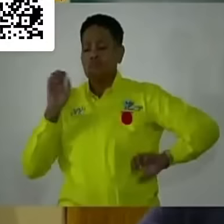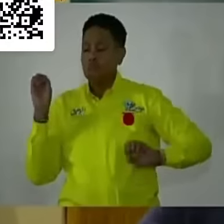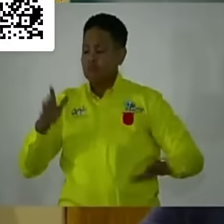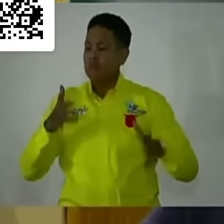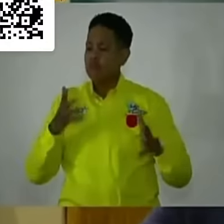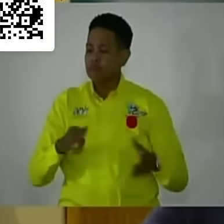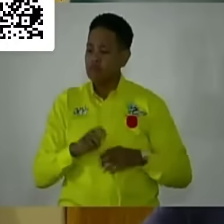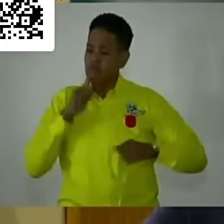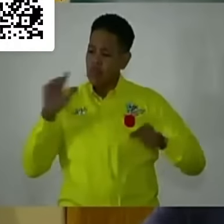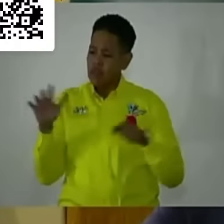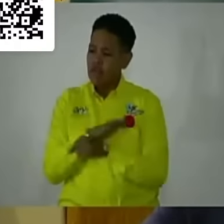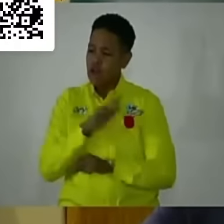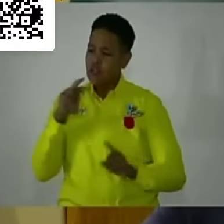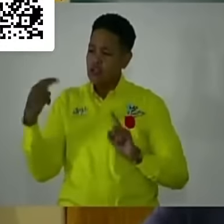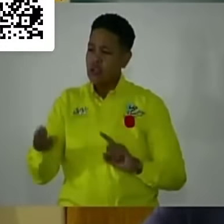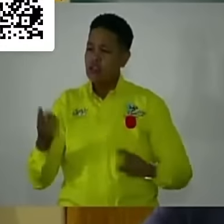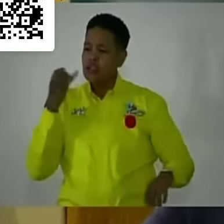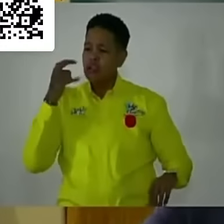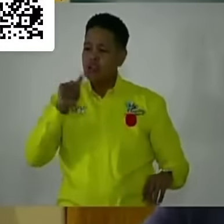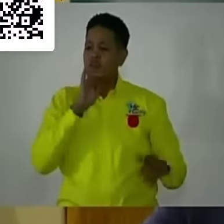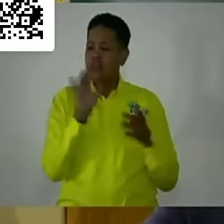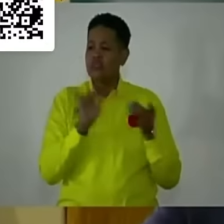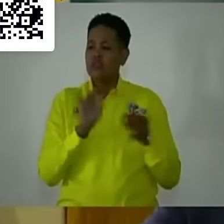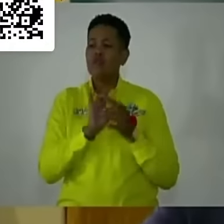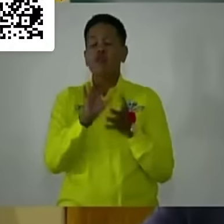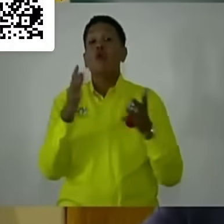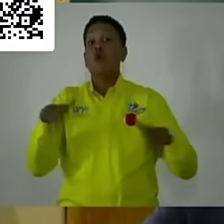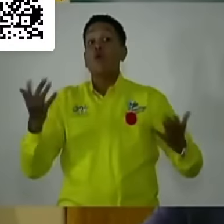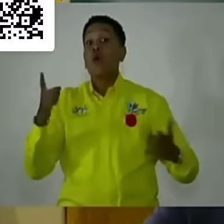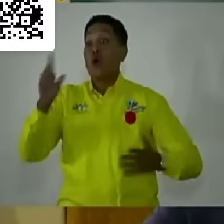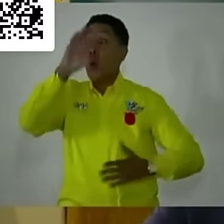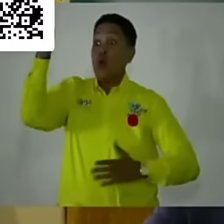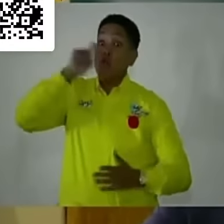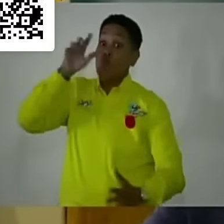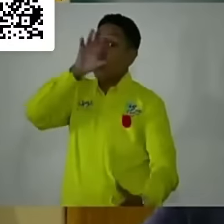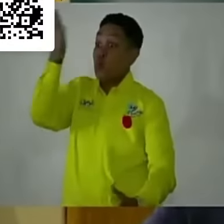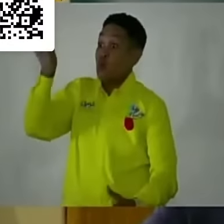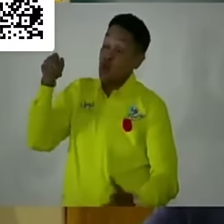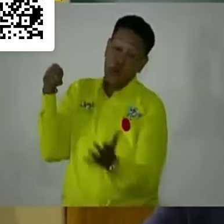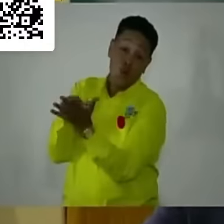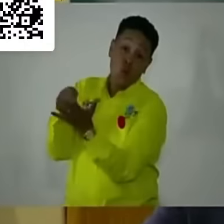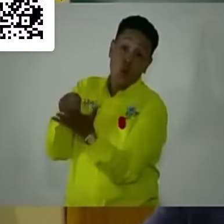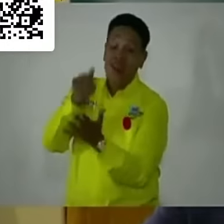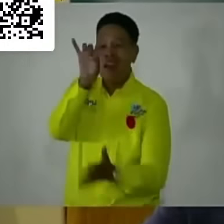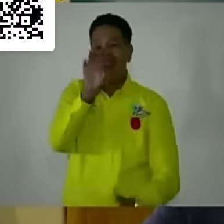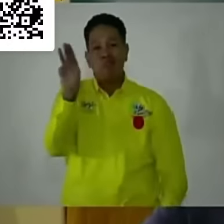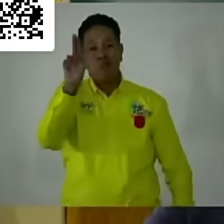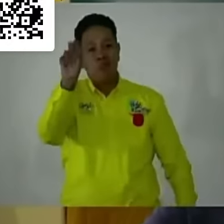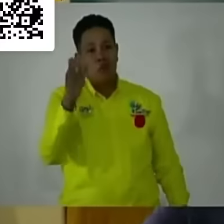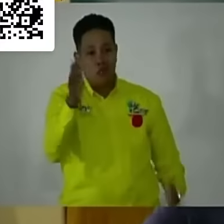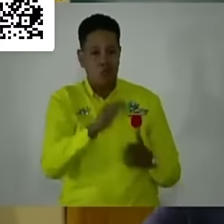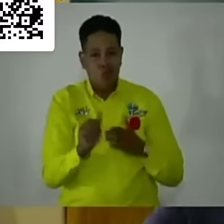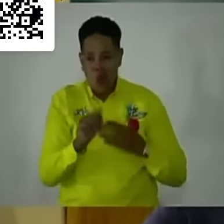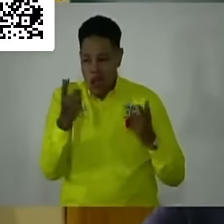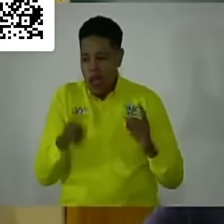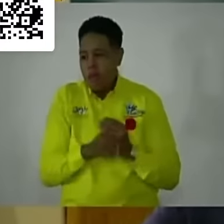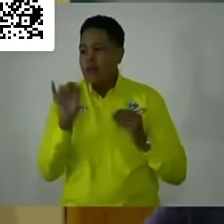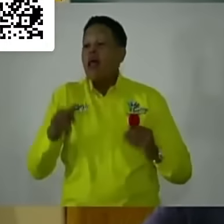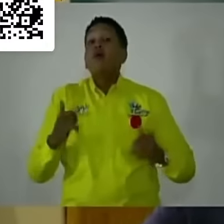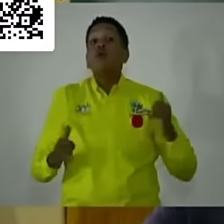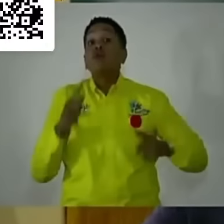in full context. Even if we speak about one company owing $8 million, that which